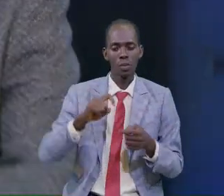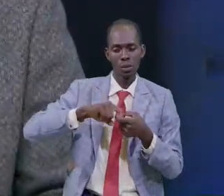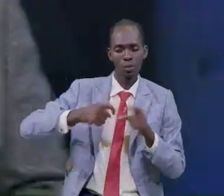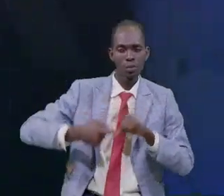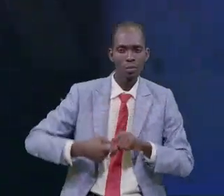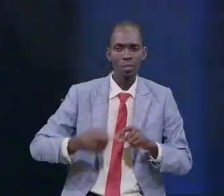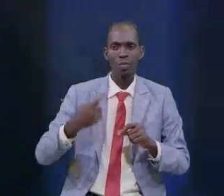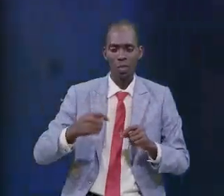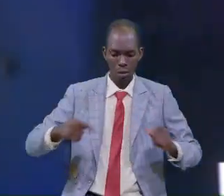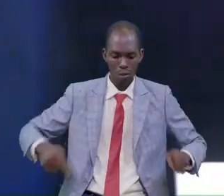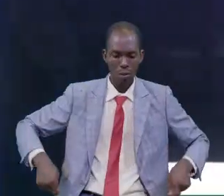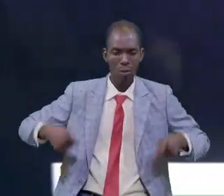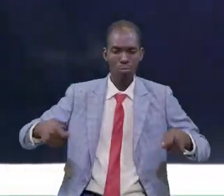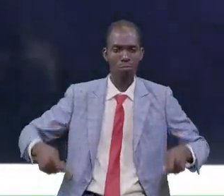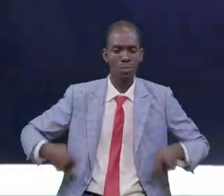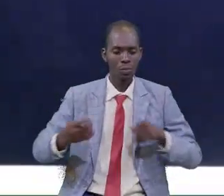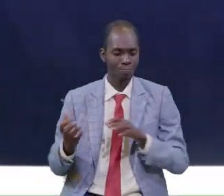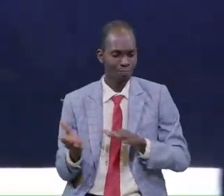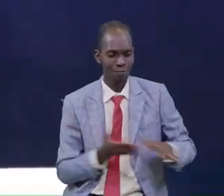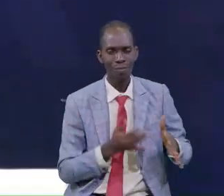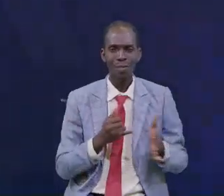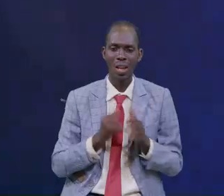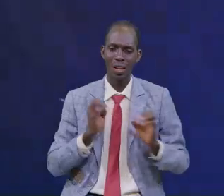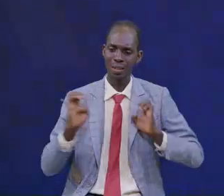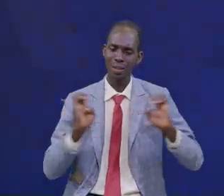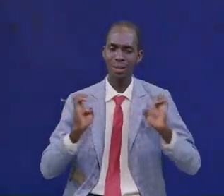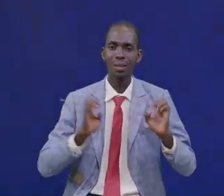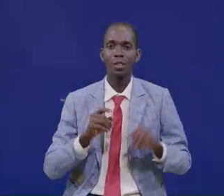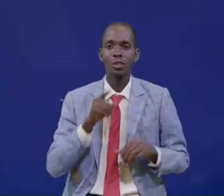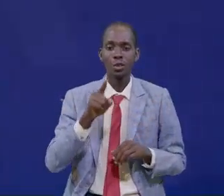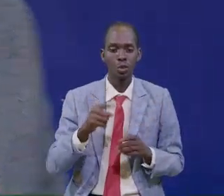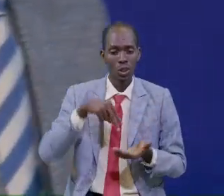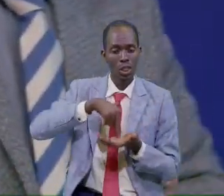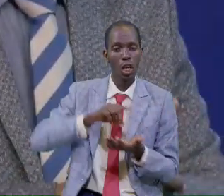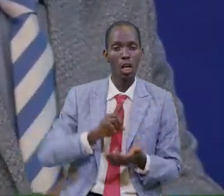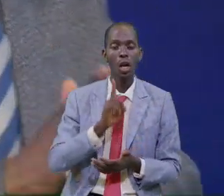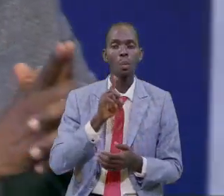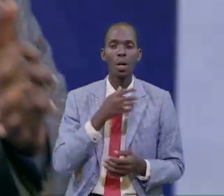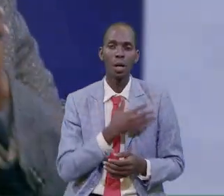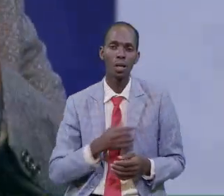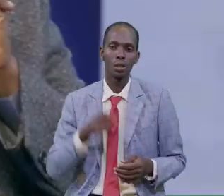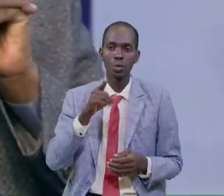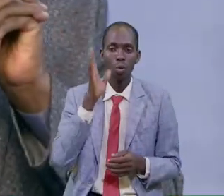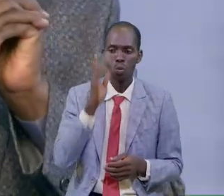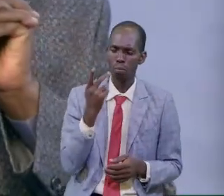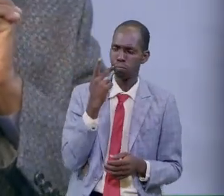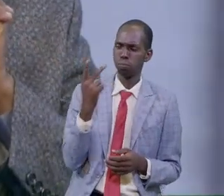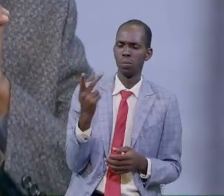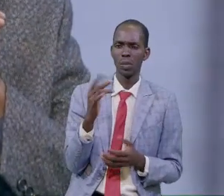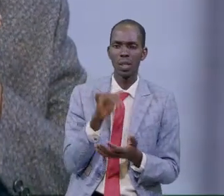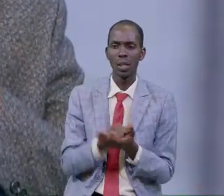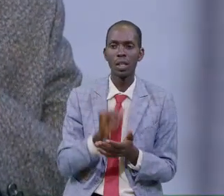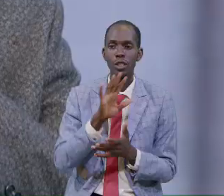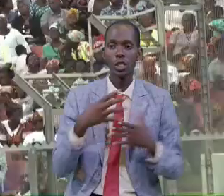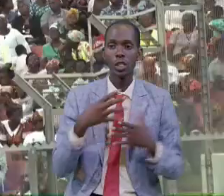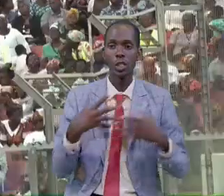other side, exercise. You get up and you see that your healing will continue